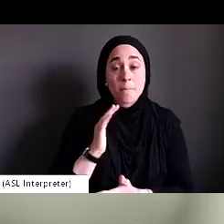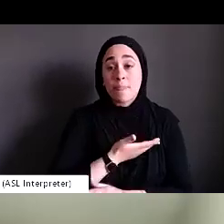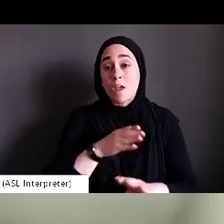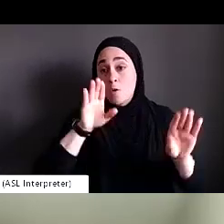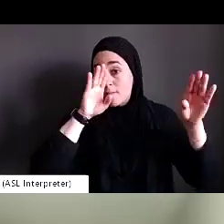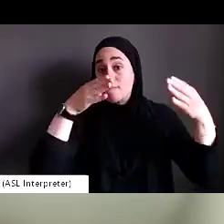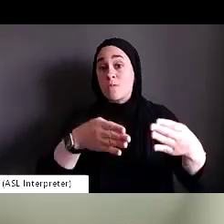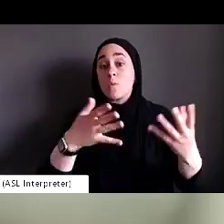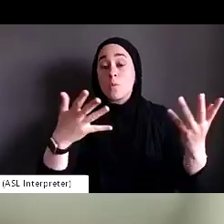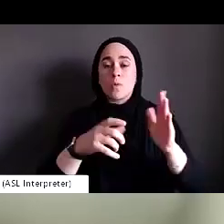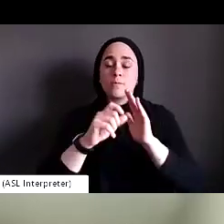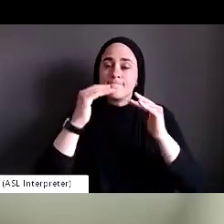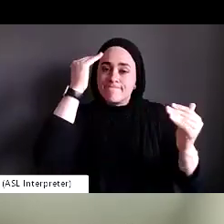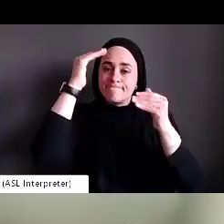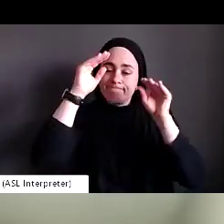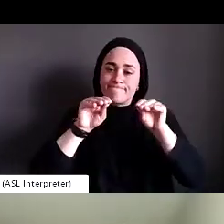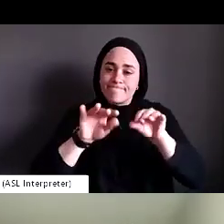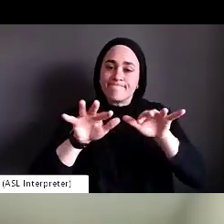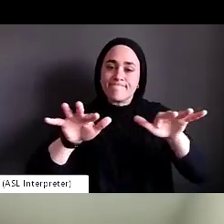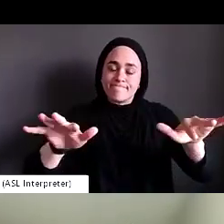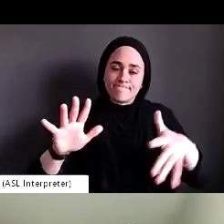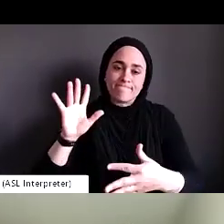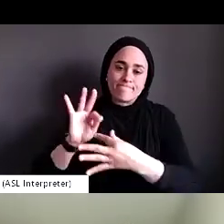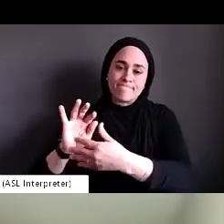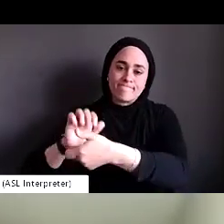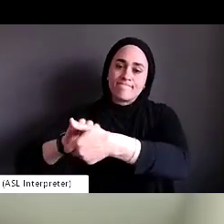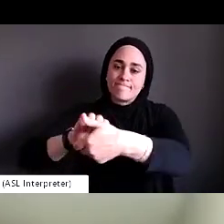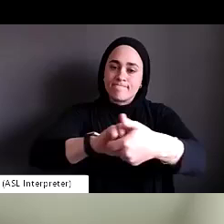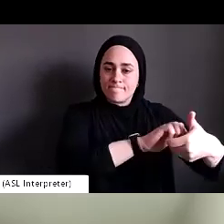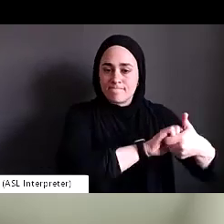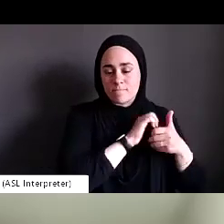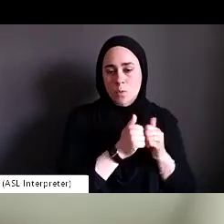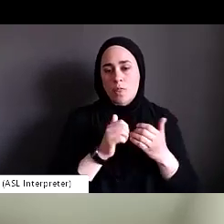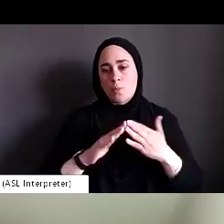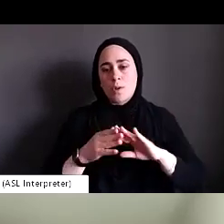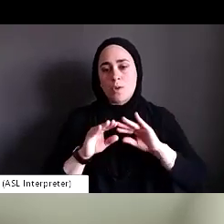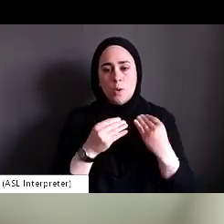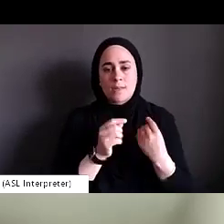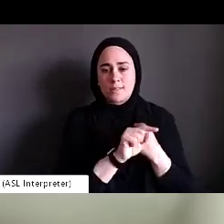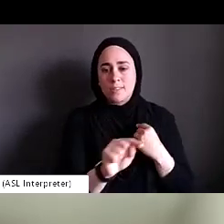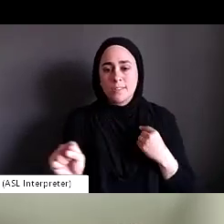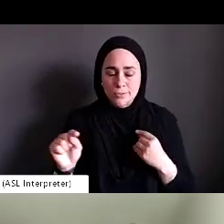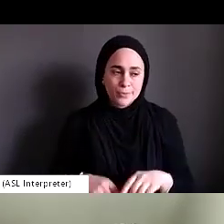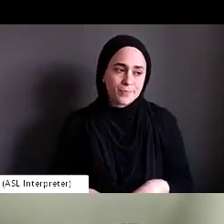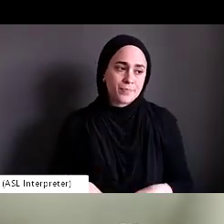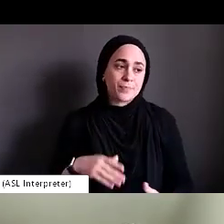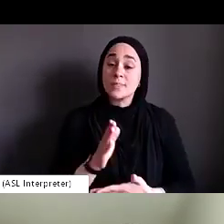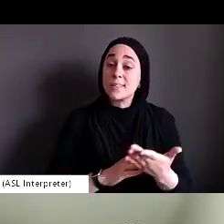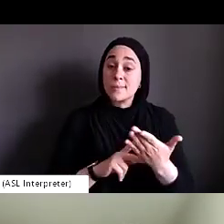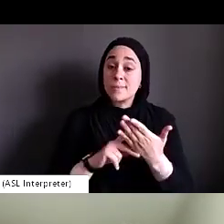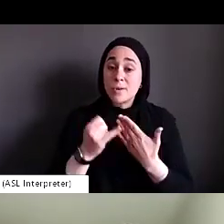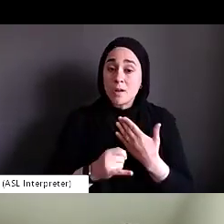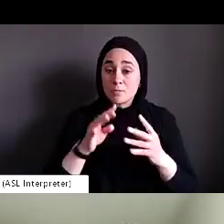raising awareness and connecting with those organizations in the community. And so some of those initiatives that